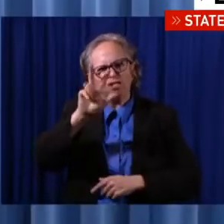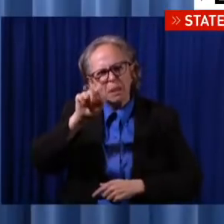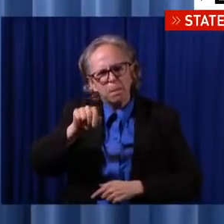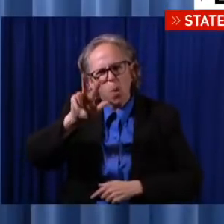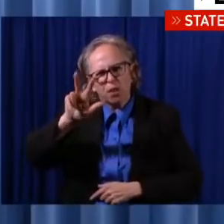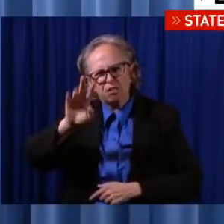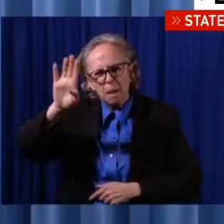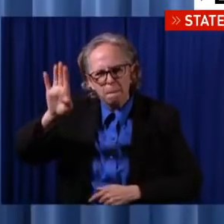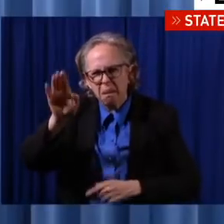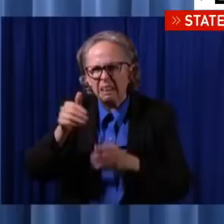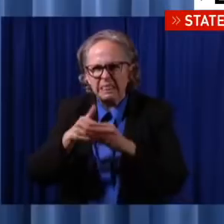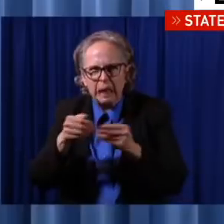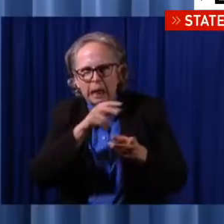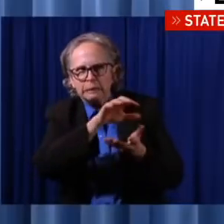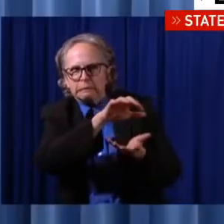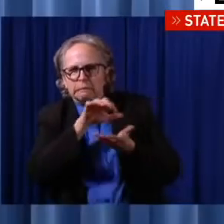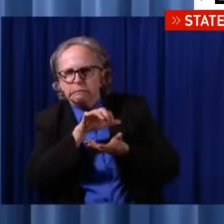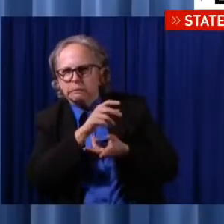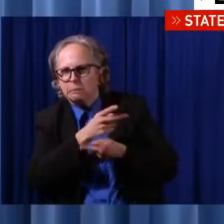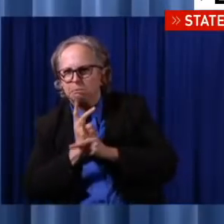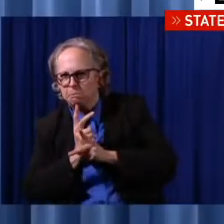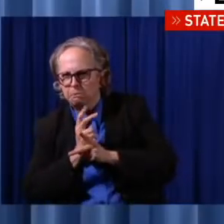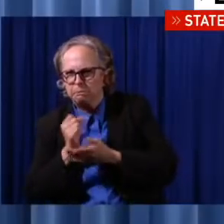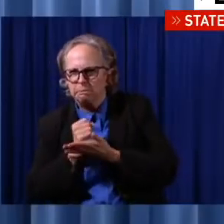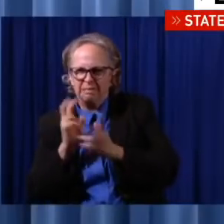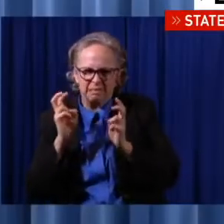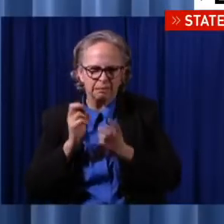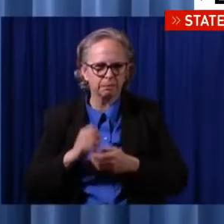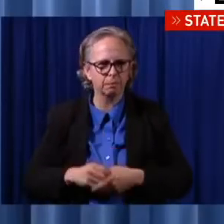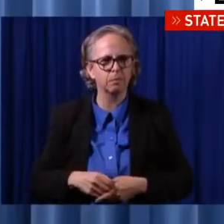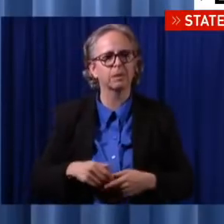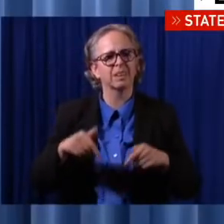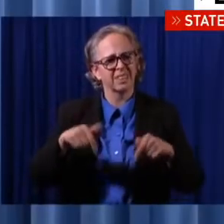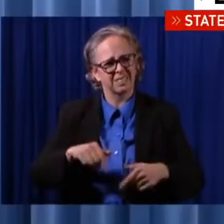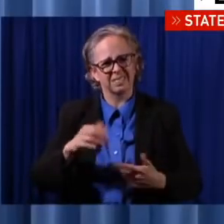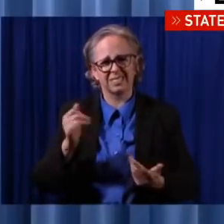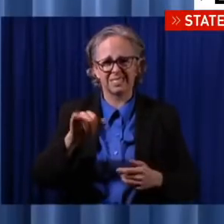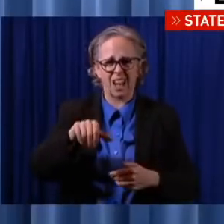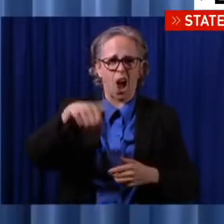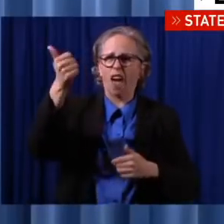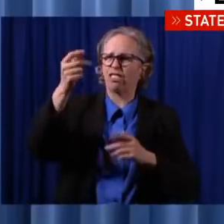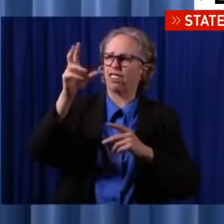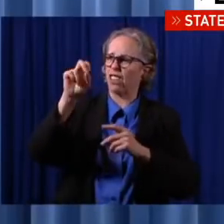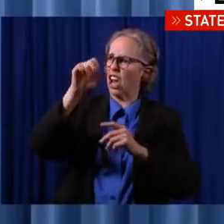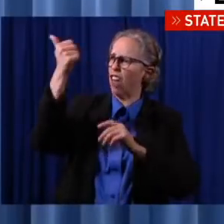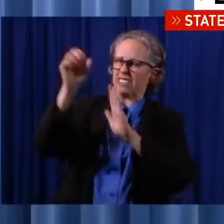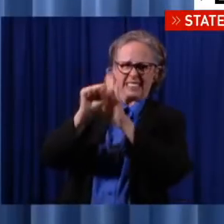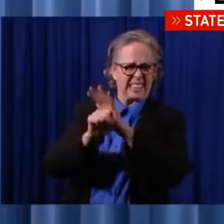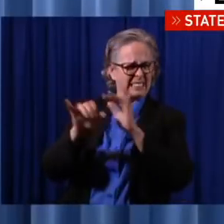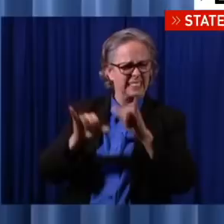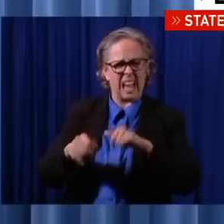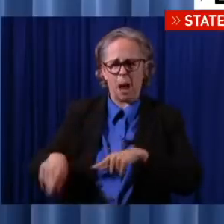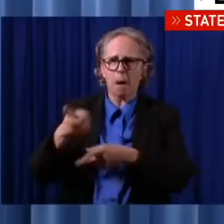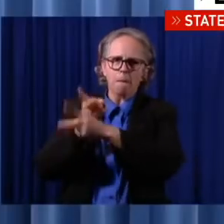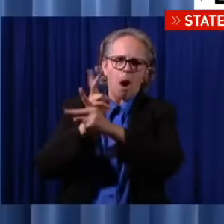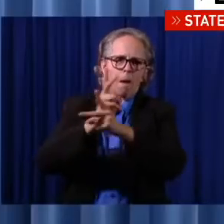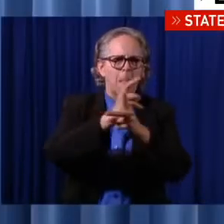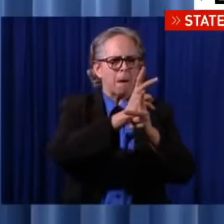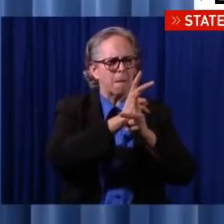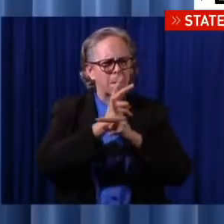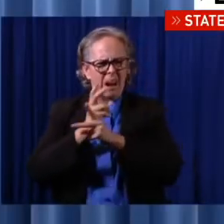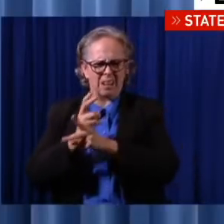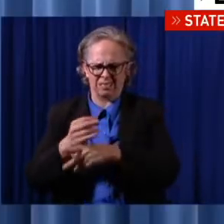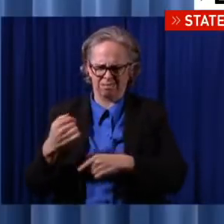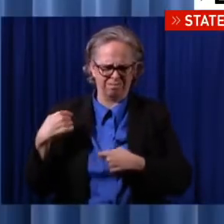benefits, so Ohio and more than 30 other states borrowed money from the federal government at the last recession. From the